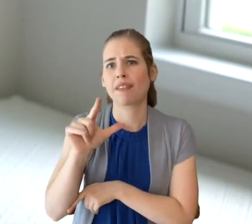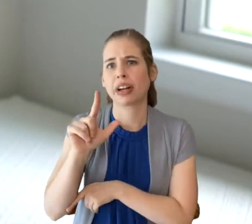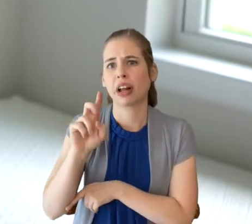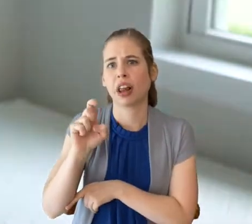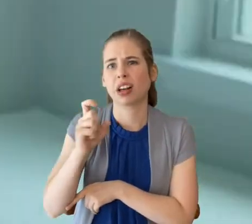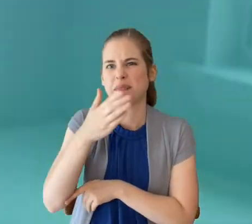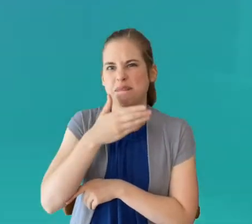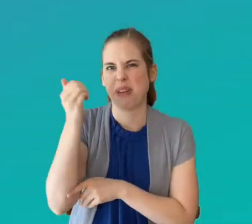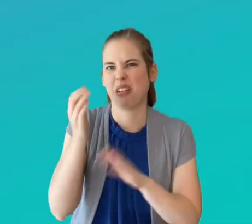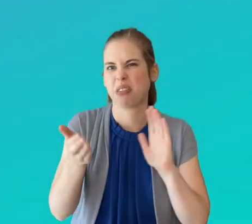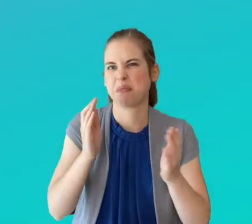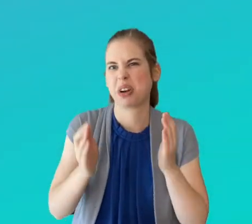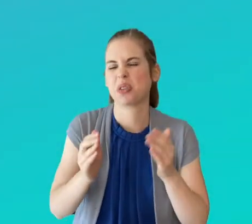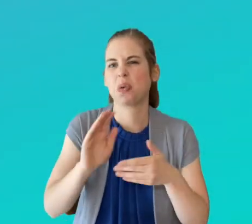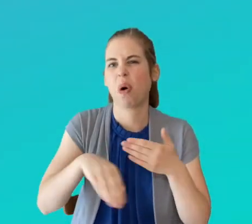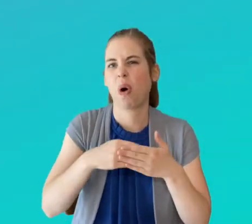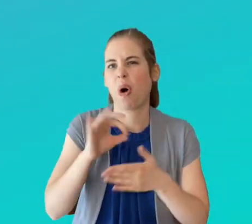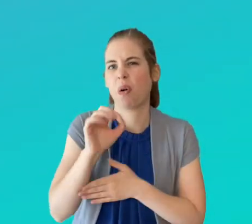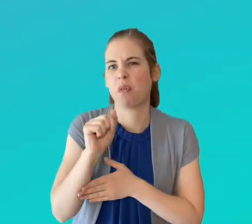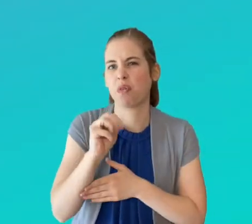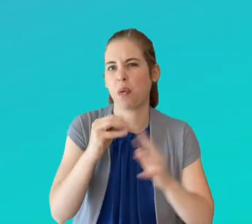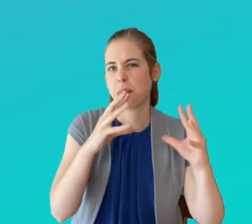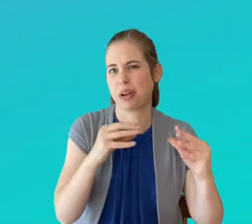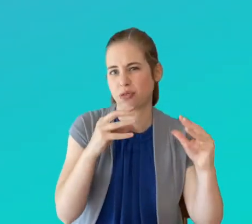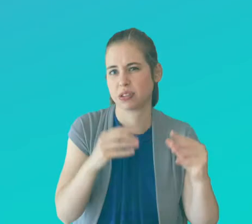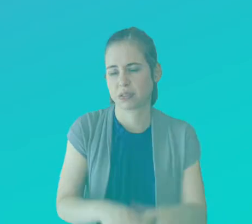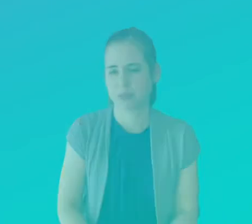foam mattresses.